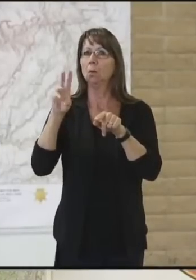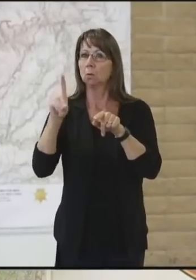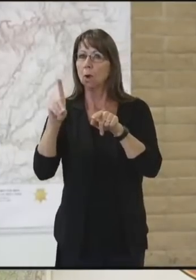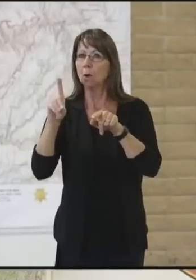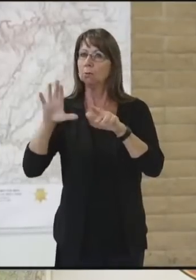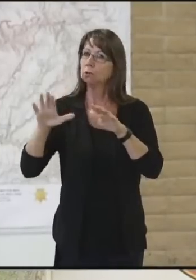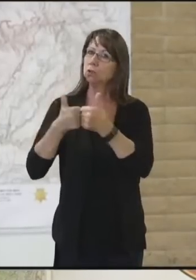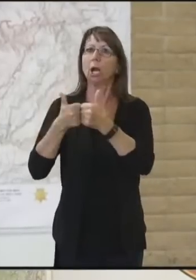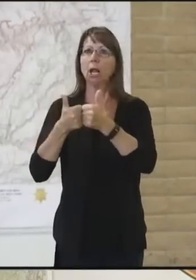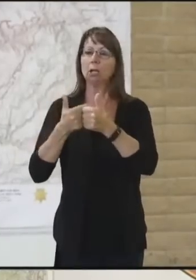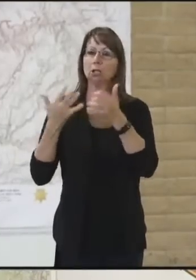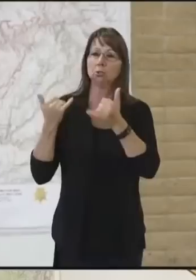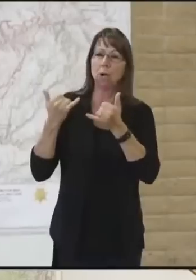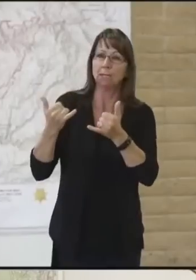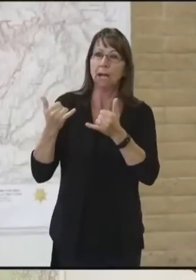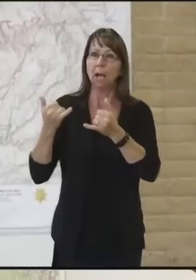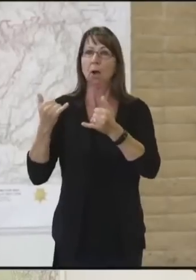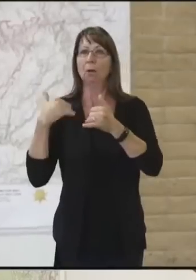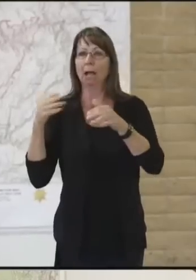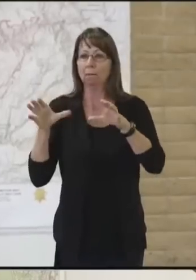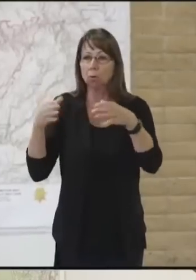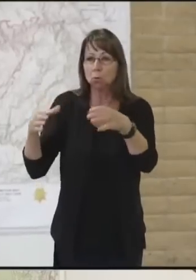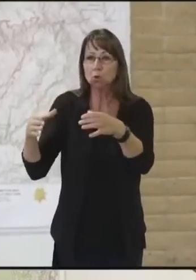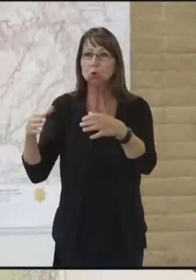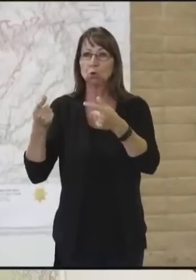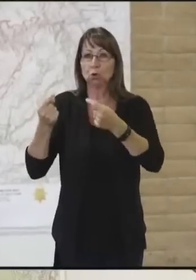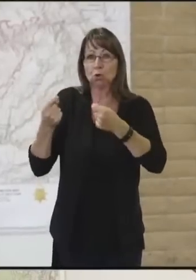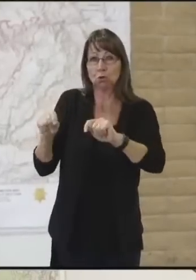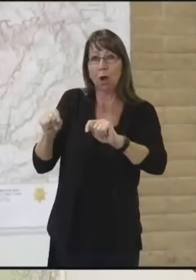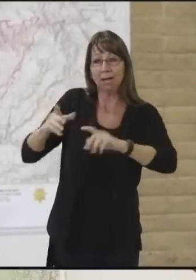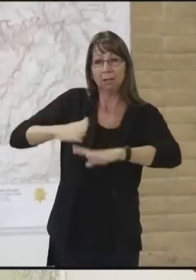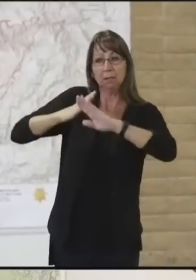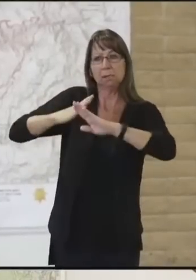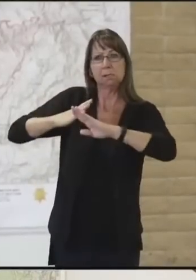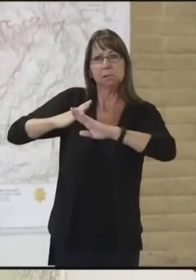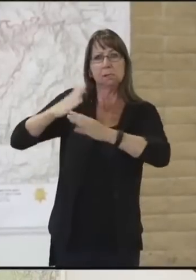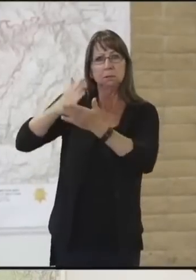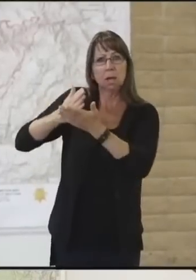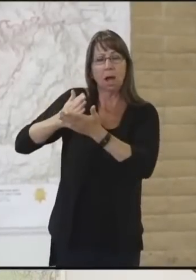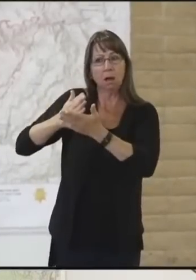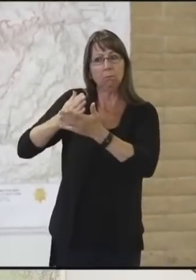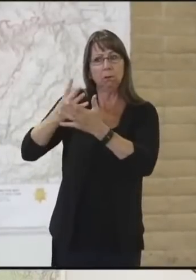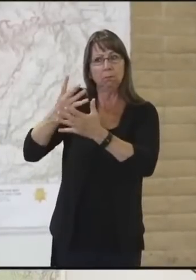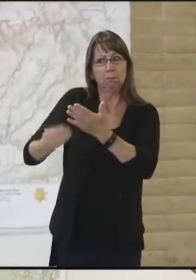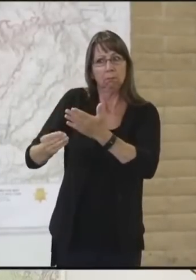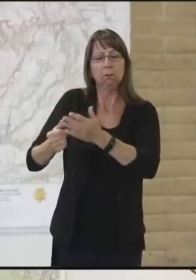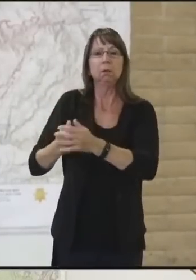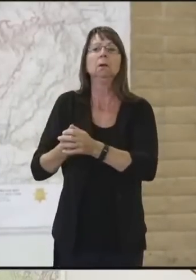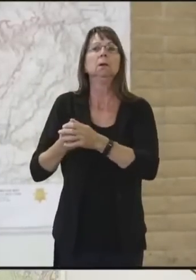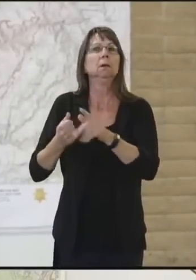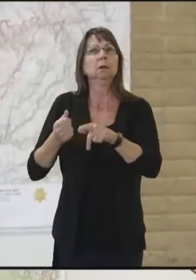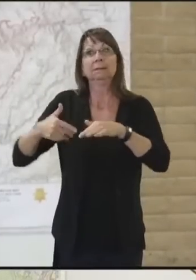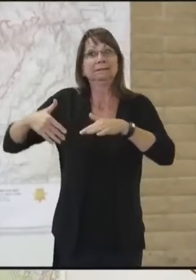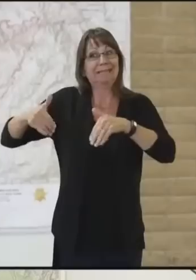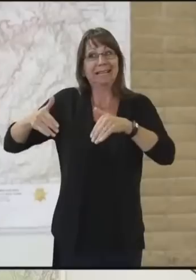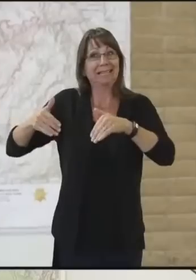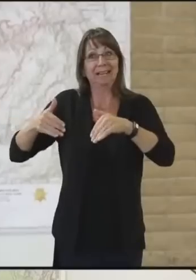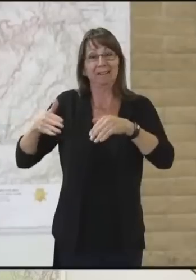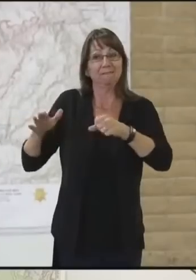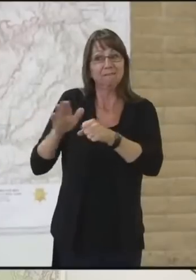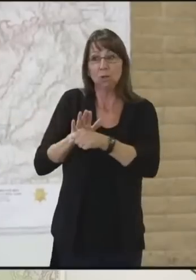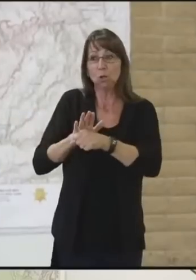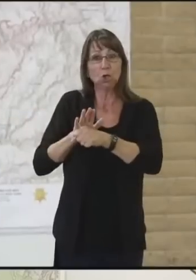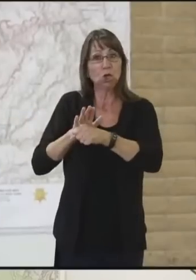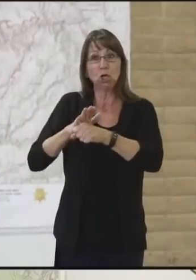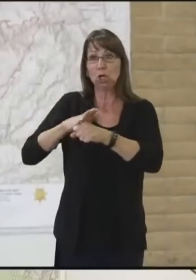right now, trying to cut that off. Until we get that area completely cut off and